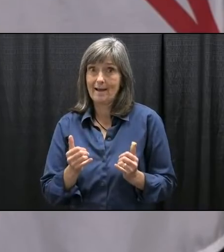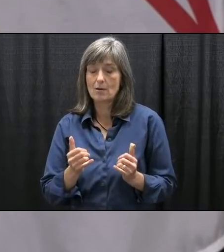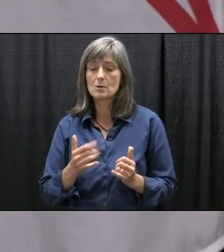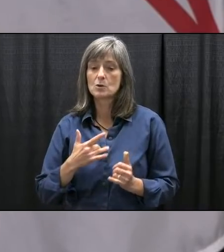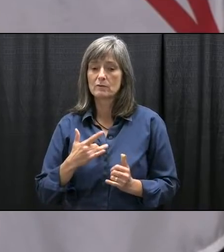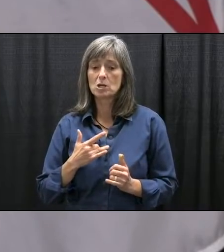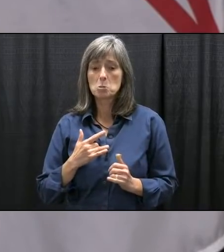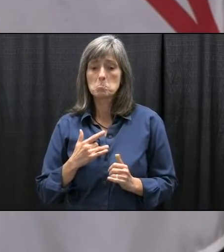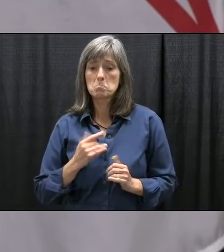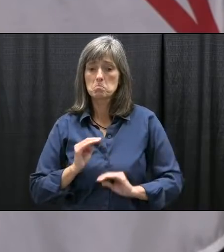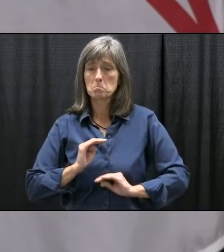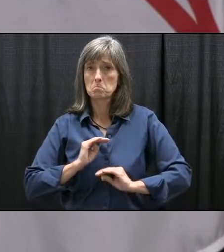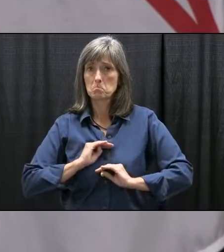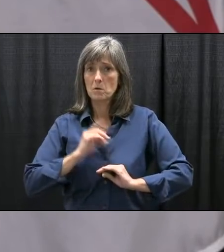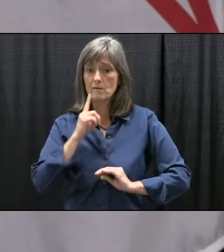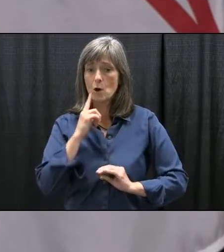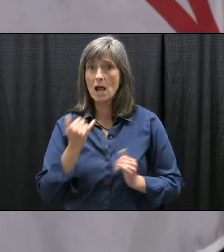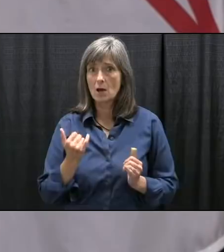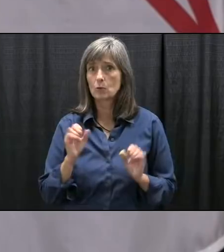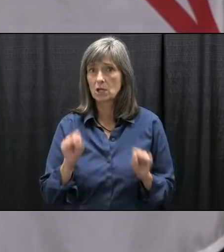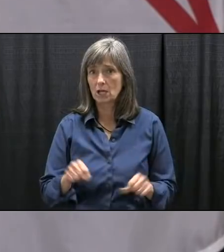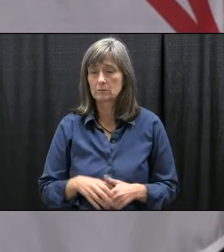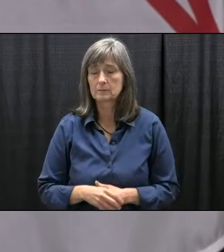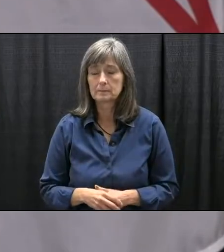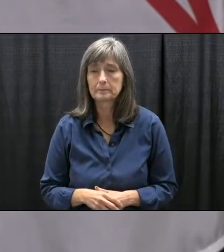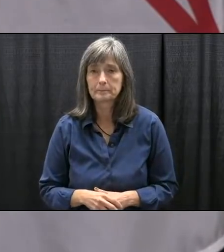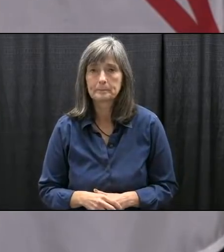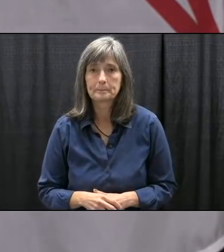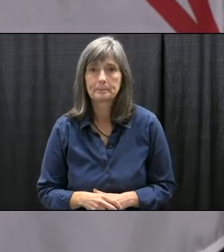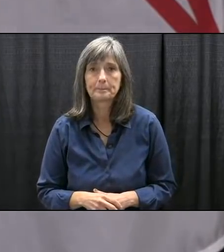believe, where we can cope from a clinical workload.